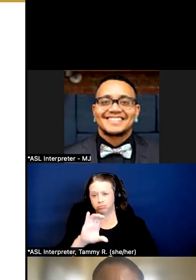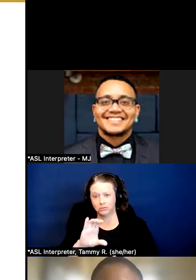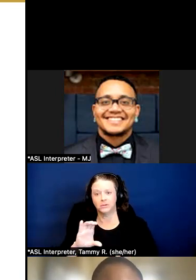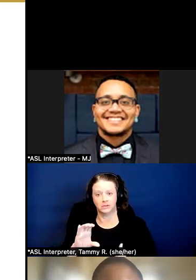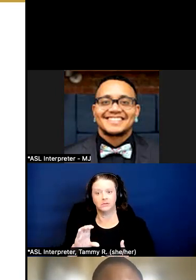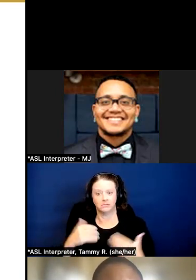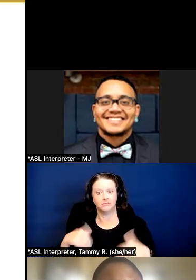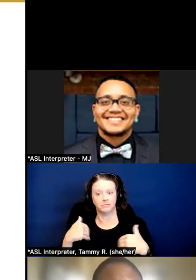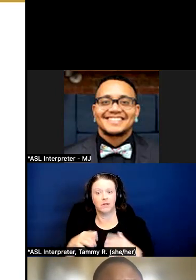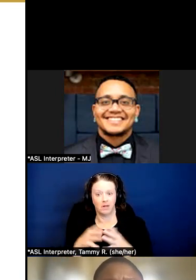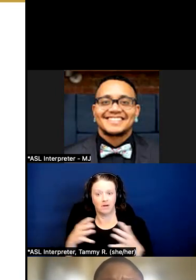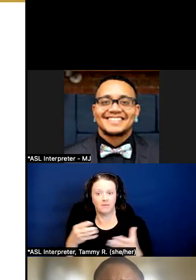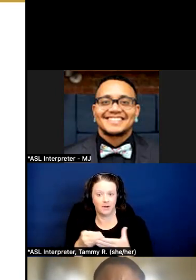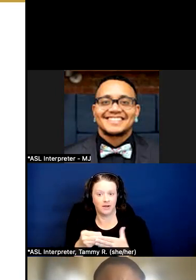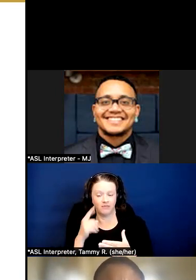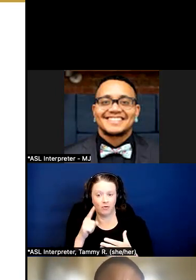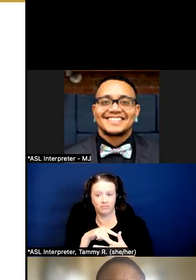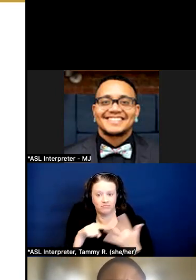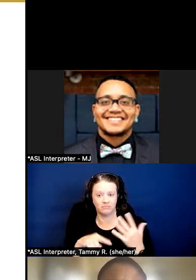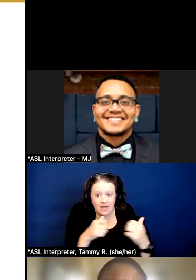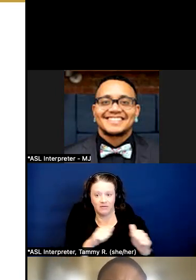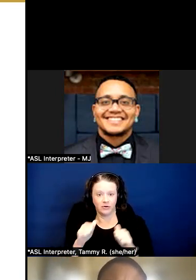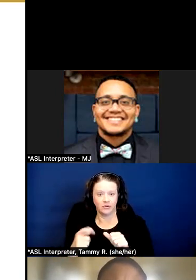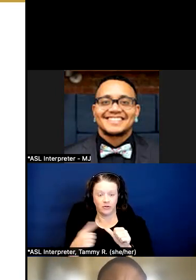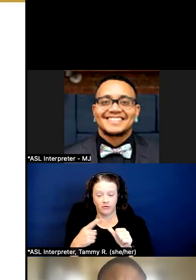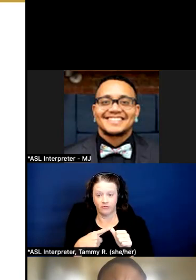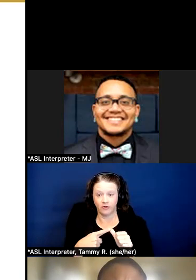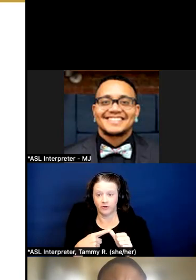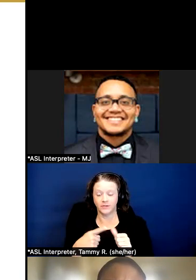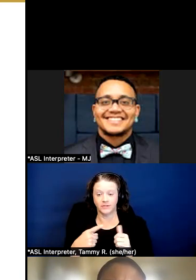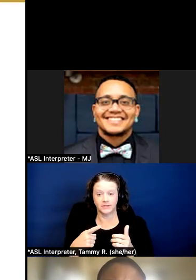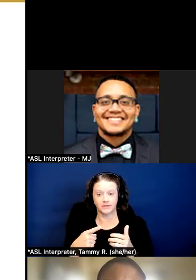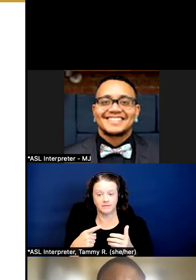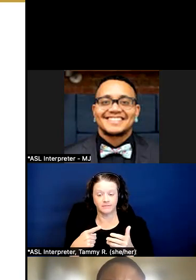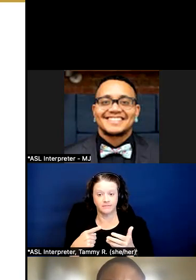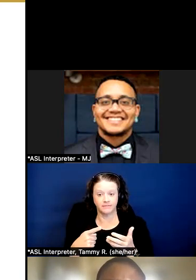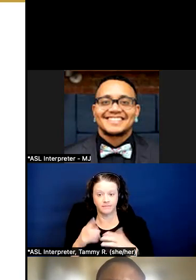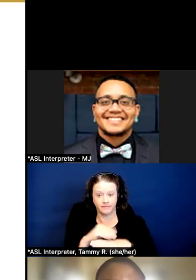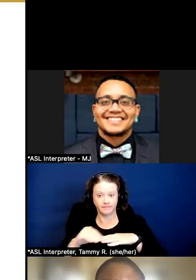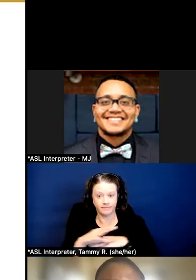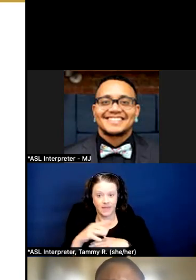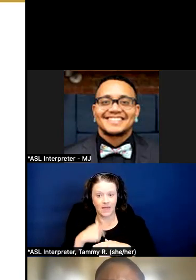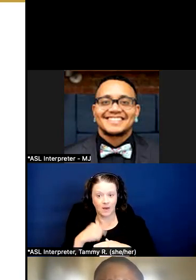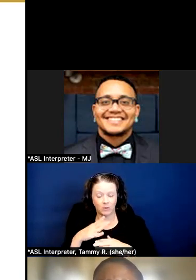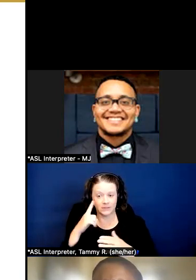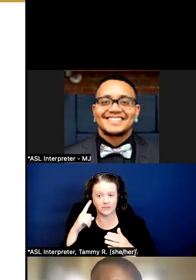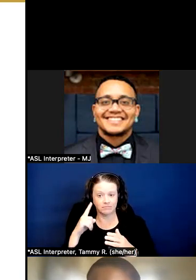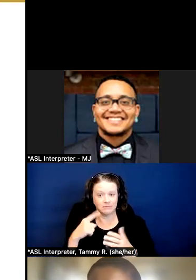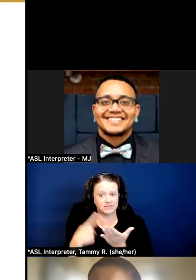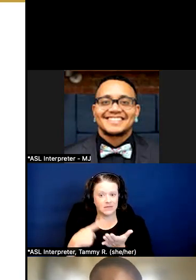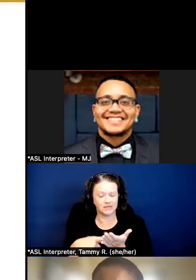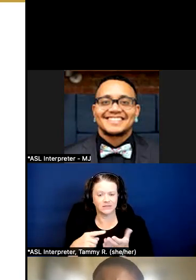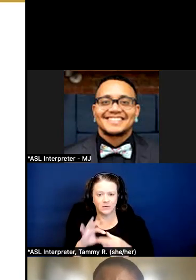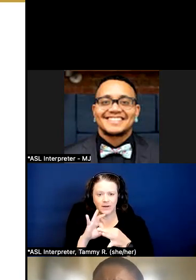efforts. And so the first implication that I will discuss is related to dedicating